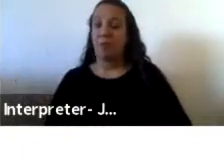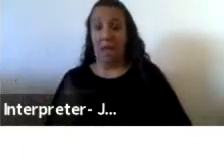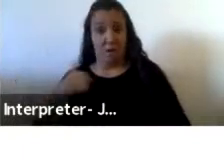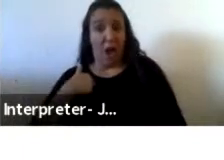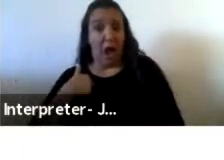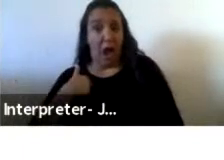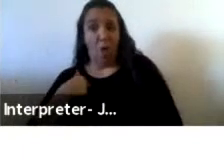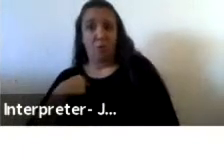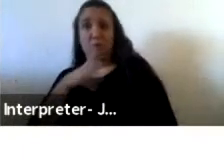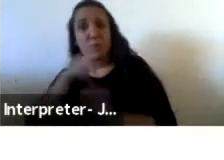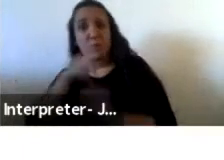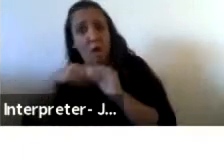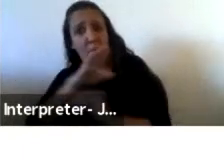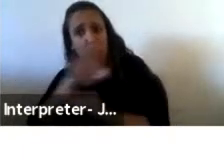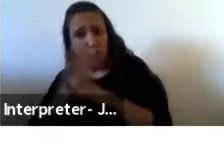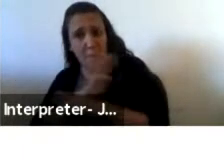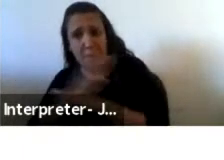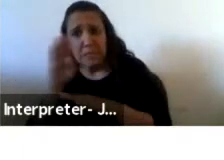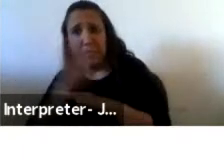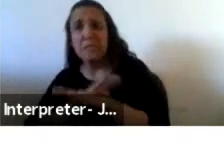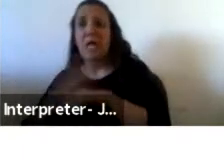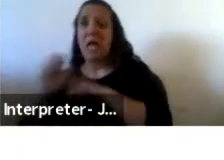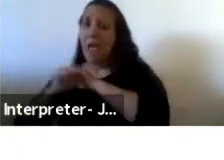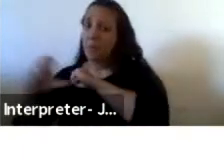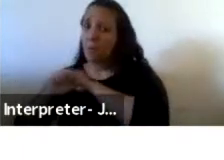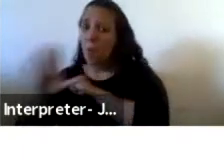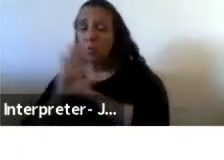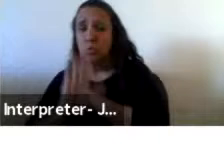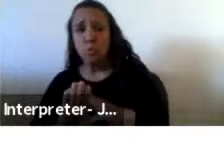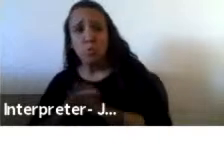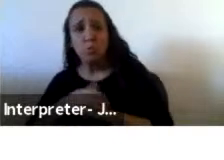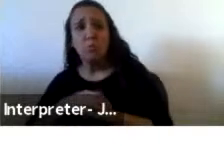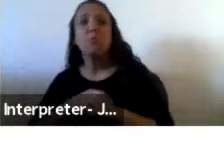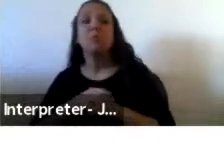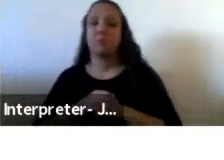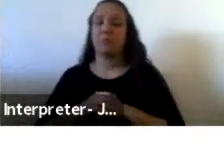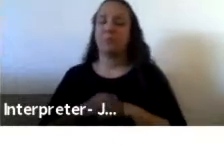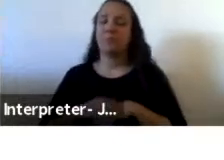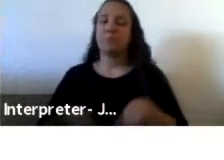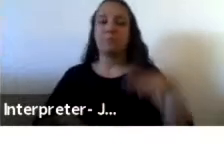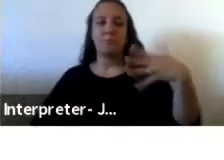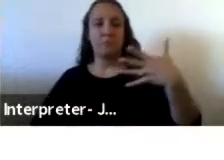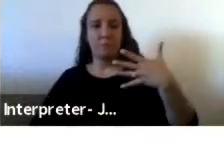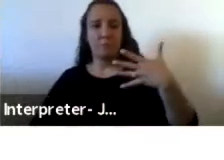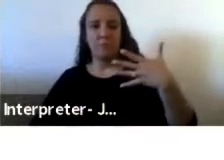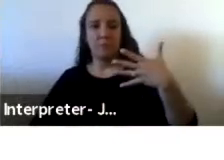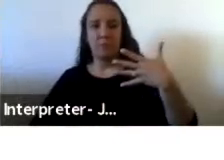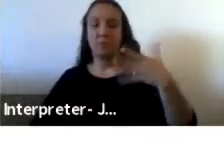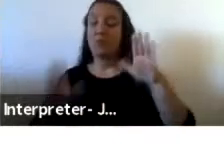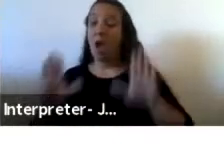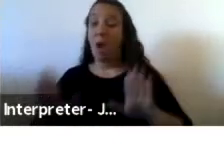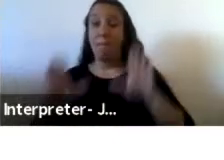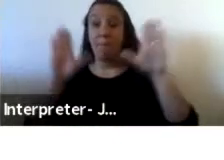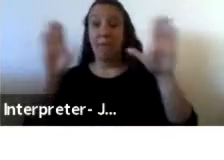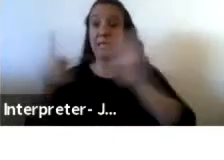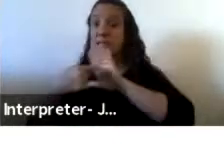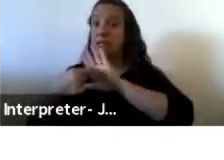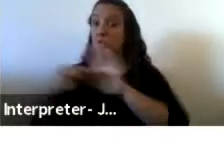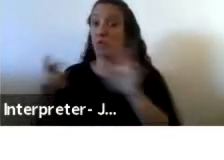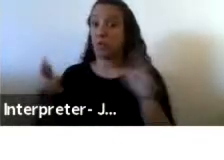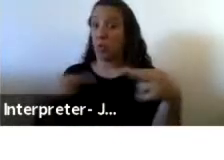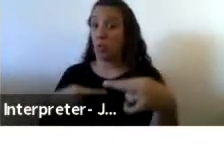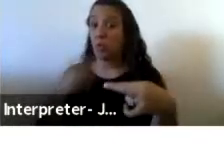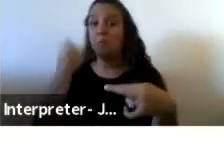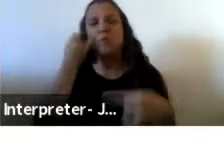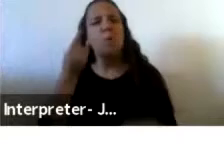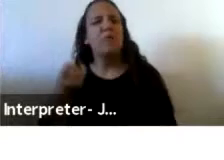and talking about your business. Once again, the stunning showrooms, if you have a great showroom, if you're in the jewelry